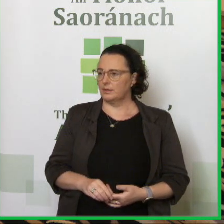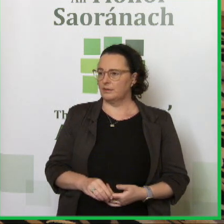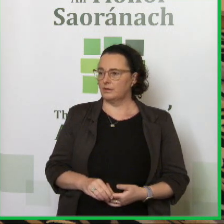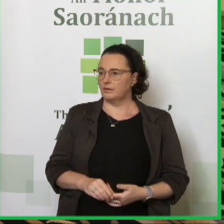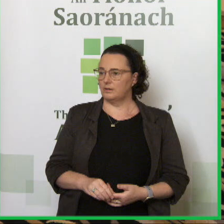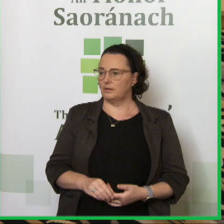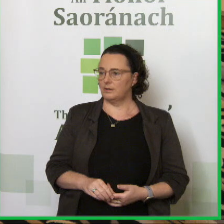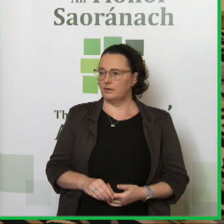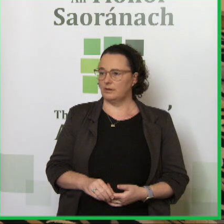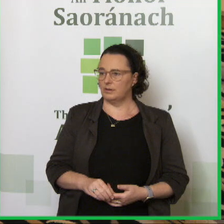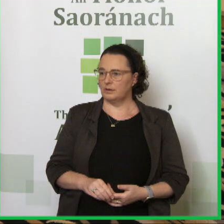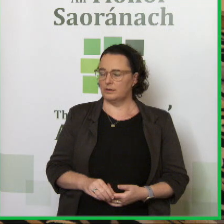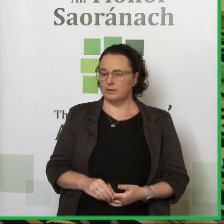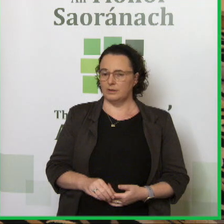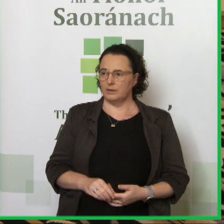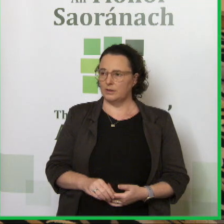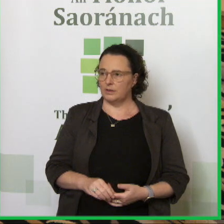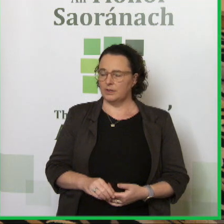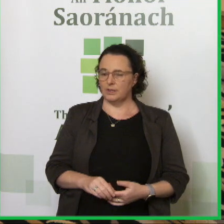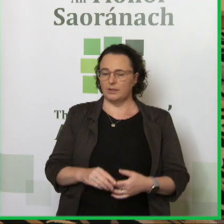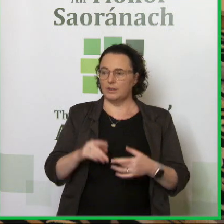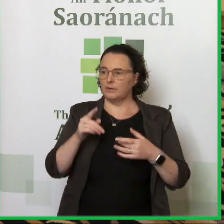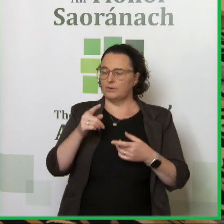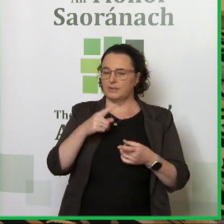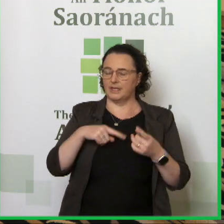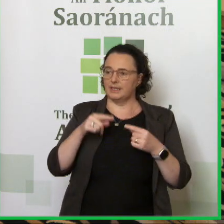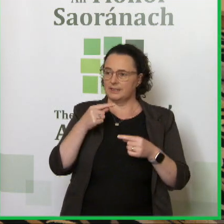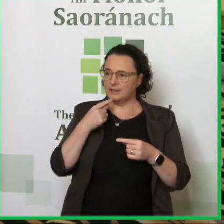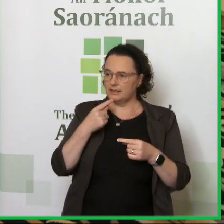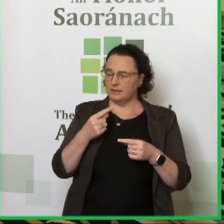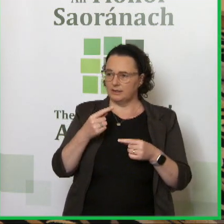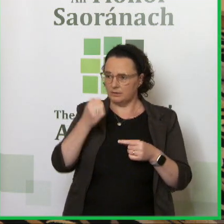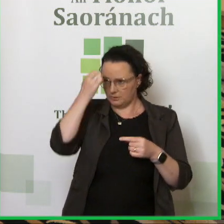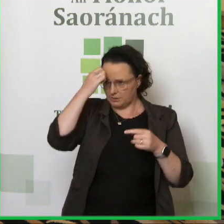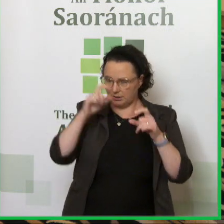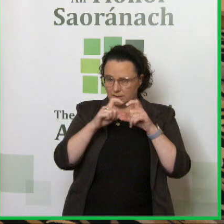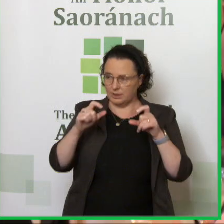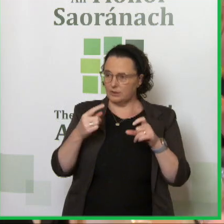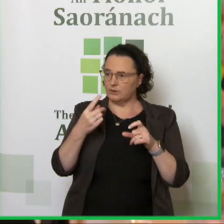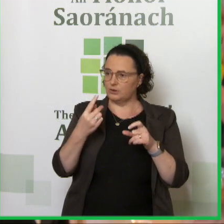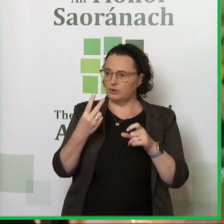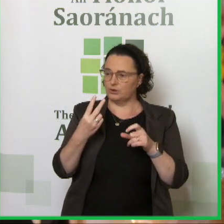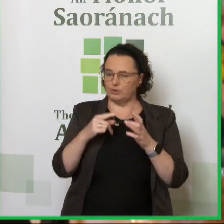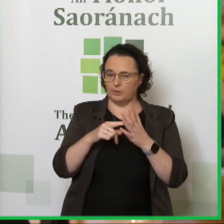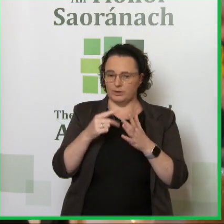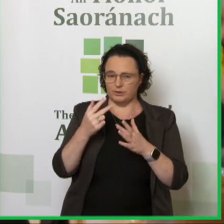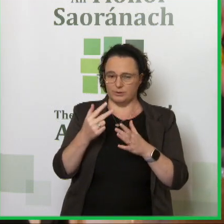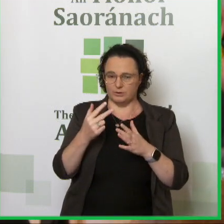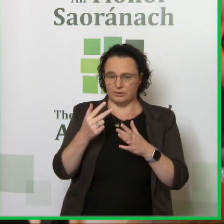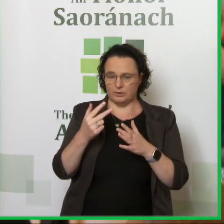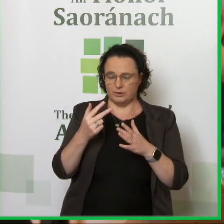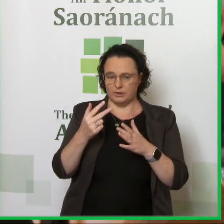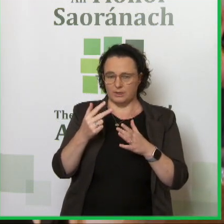Thank you. Sorry about that. And we suggest to add in the title to 2.3 that the next national